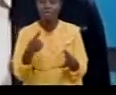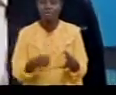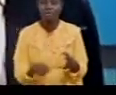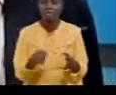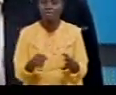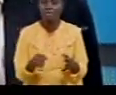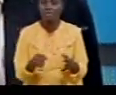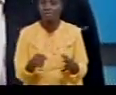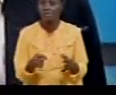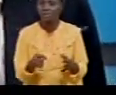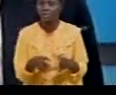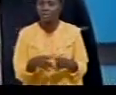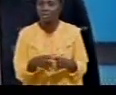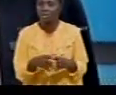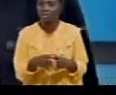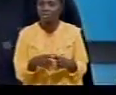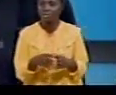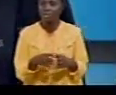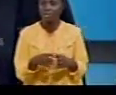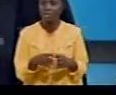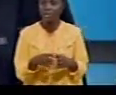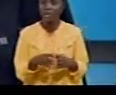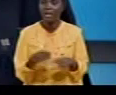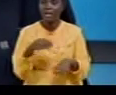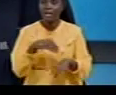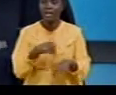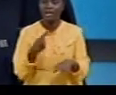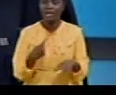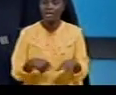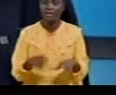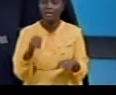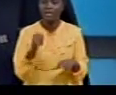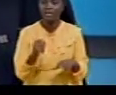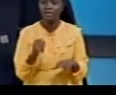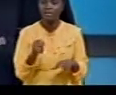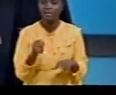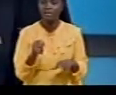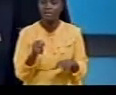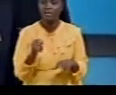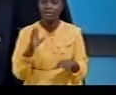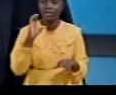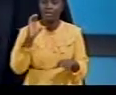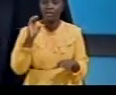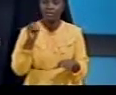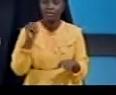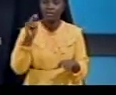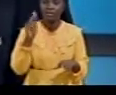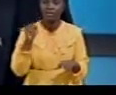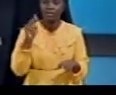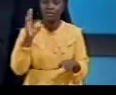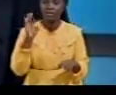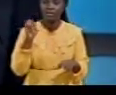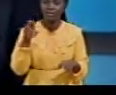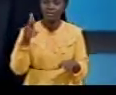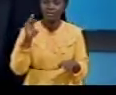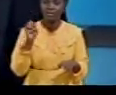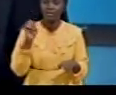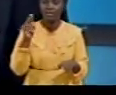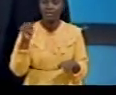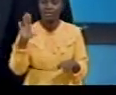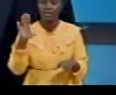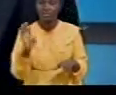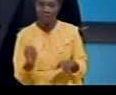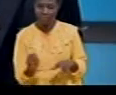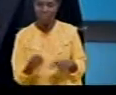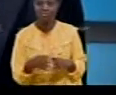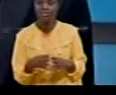we got featured at the NRB convention, the biggest conference for Christian communicators across the world right there in Florida,